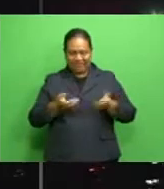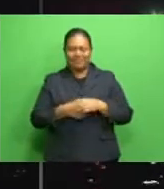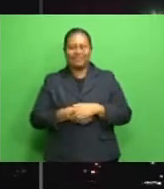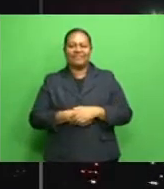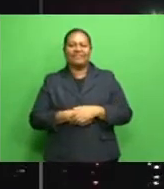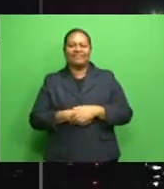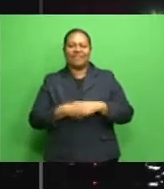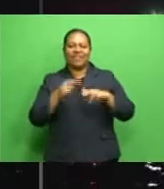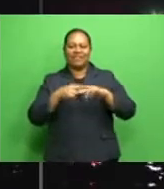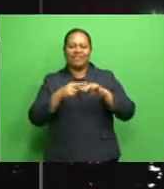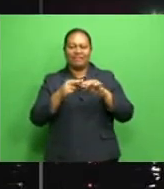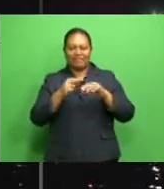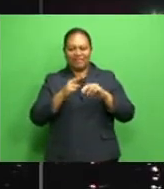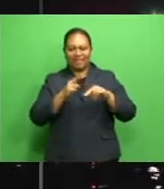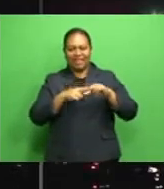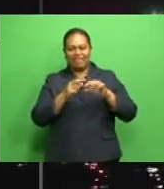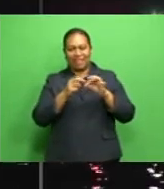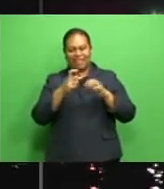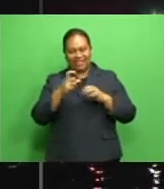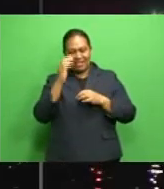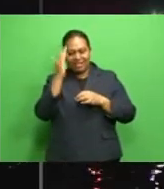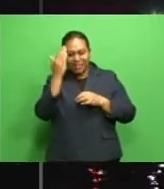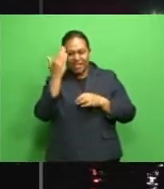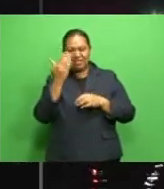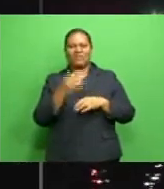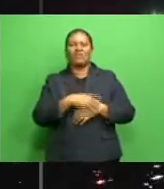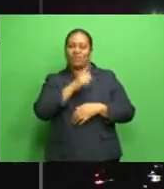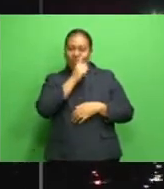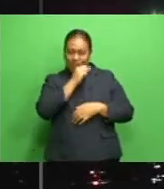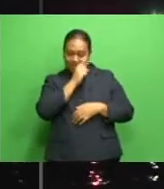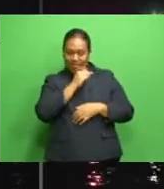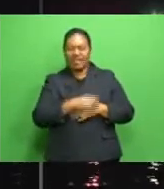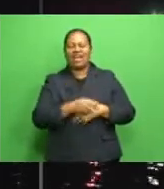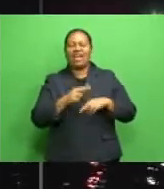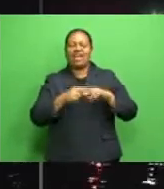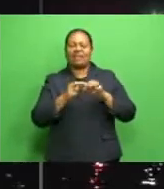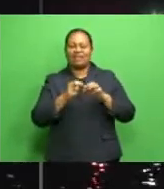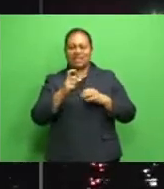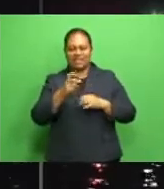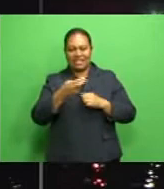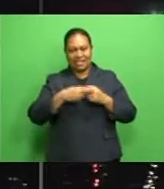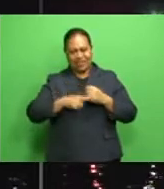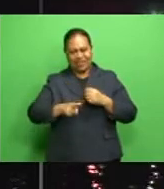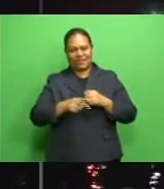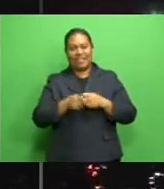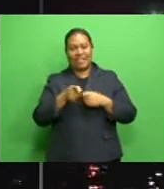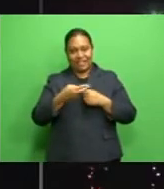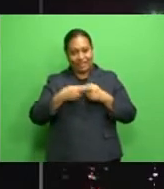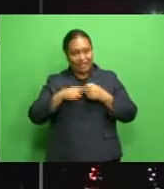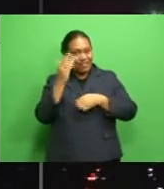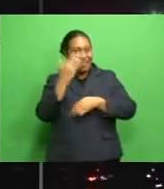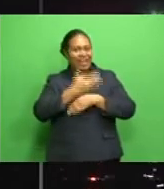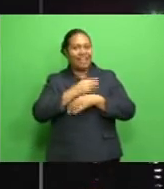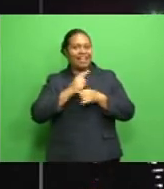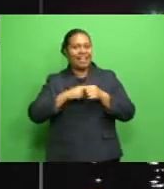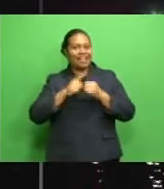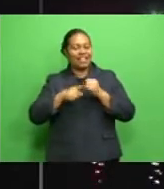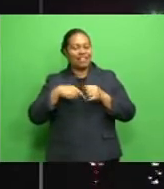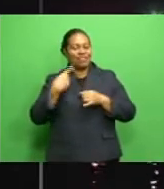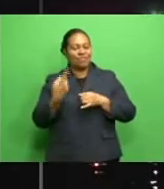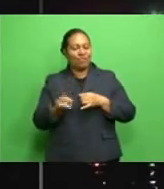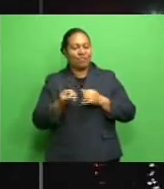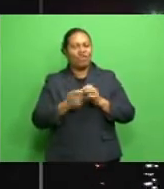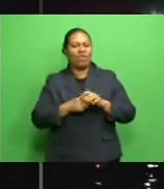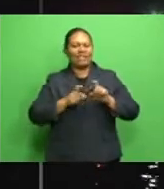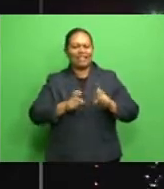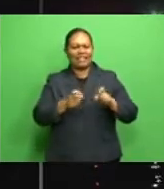fbcnews@fbc.com.fj, our Facebook page FBC News, and our Twitter page at FBC_news. That's your news for tonight. Until tomorrow from the team and I,